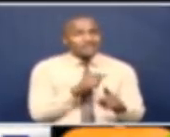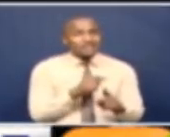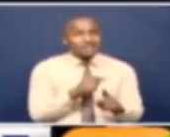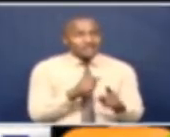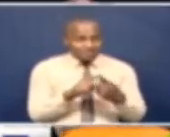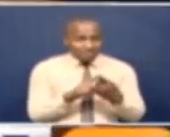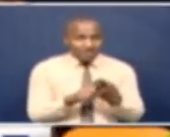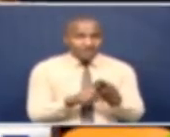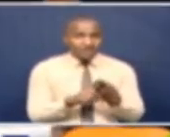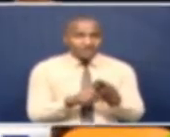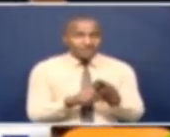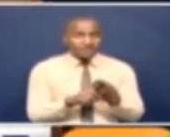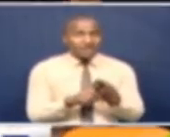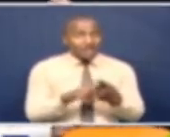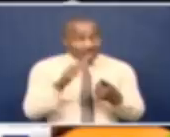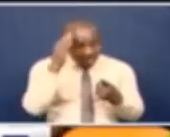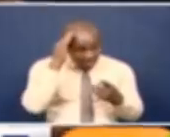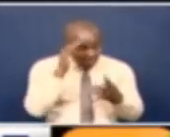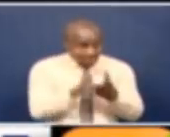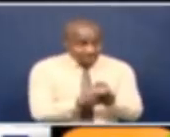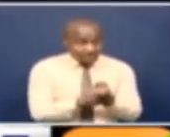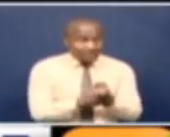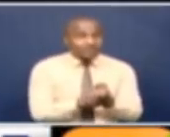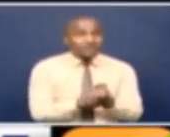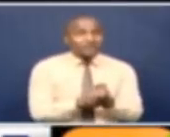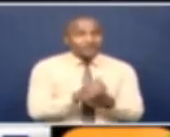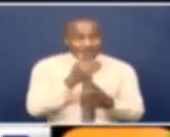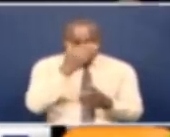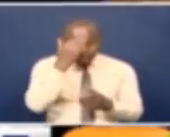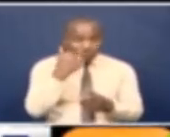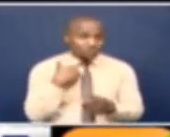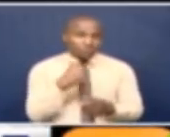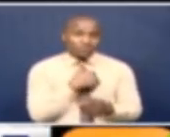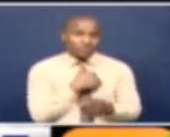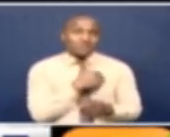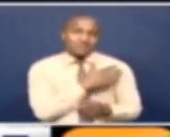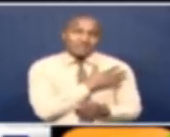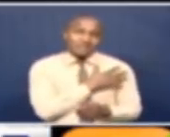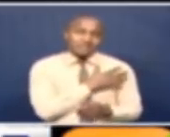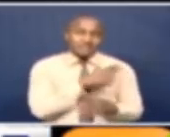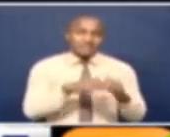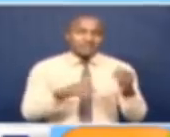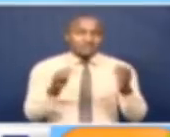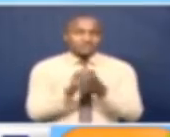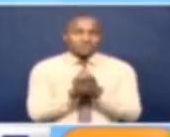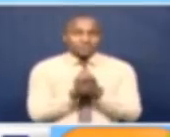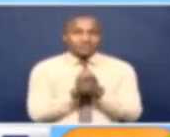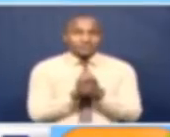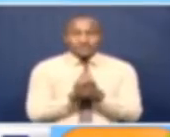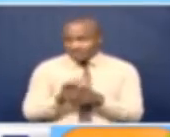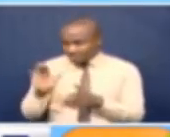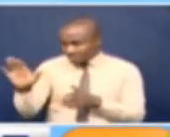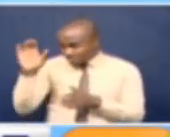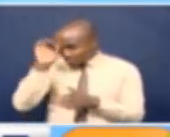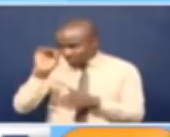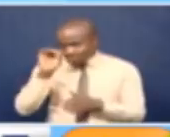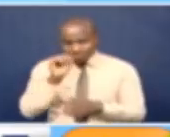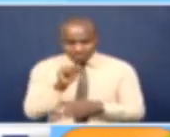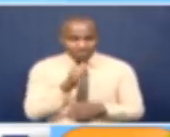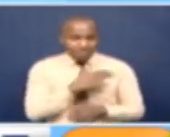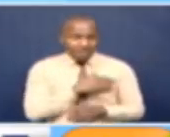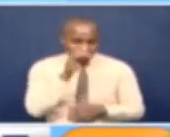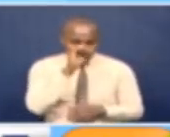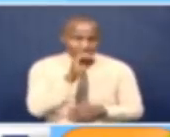one. And I believe it's because we are more Nasa than Jubilee. That's one of the reasons why I believe that's your opinion. That's though. My opinion. Yes. But it's a strong